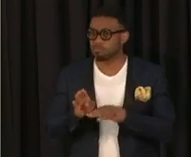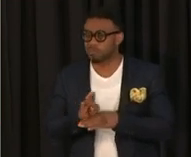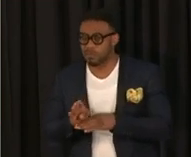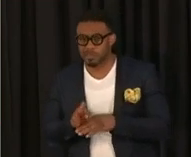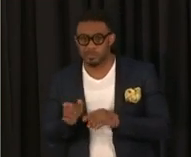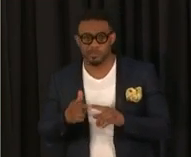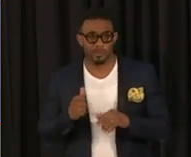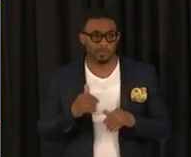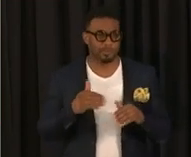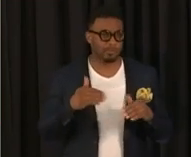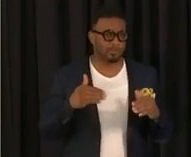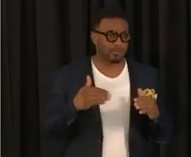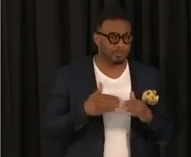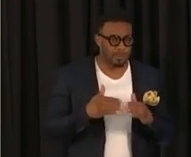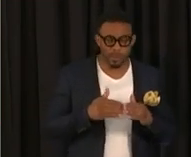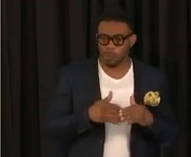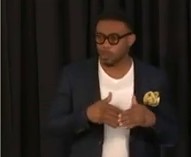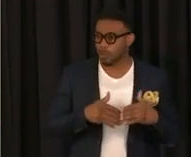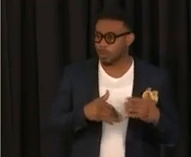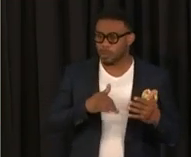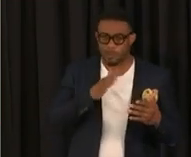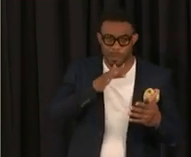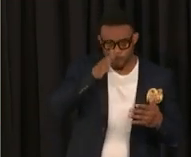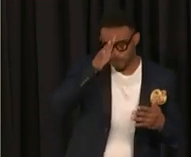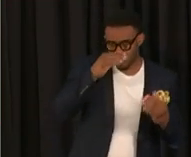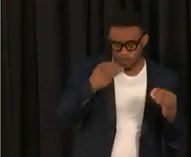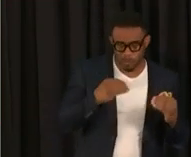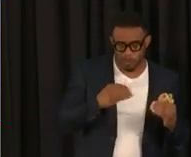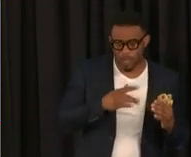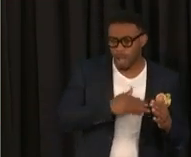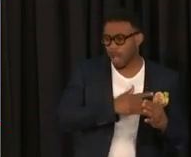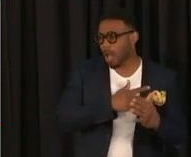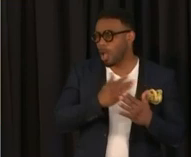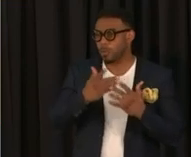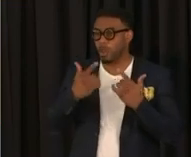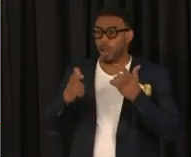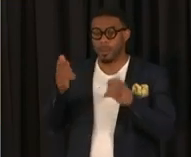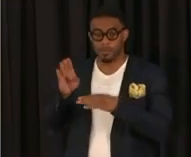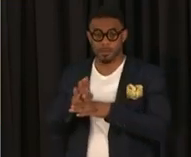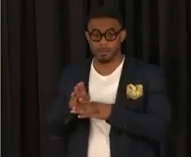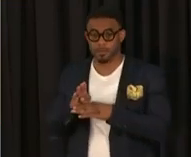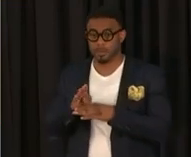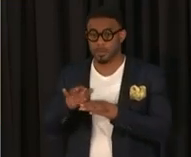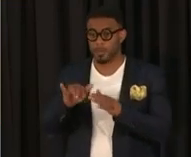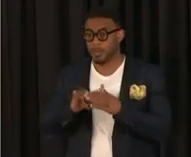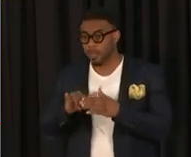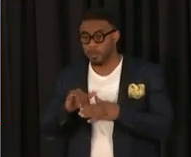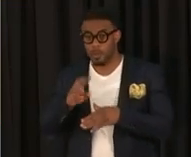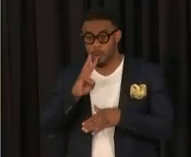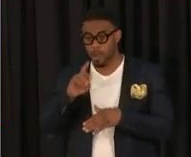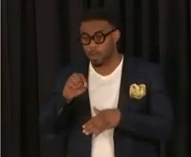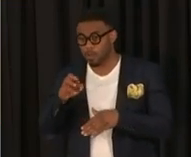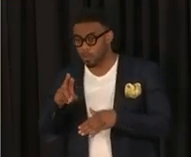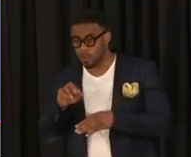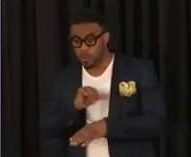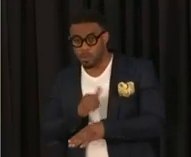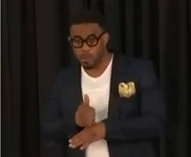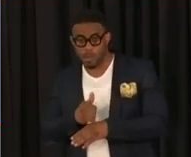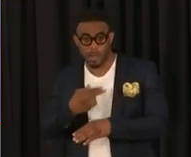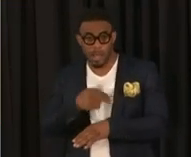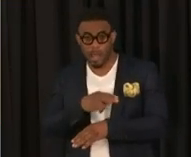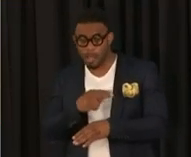small businesses from, you know, corner, you know, mom and pop stores up to the largest of businesses, Metro, the Water and Sewer